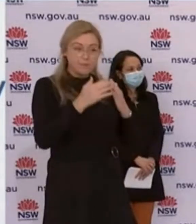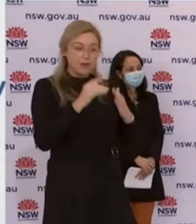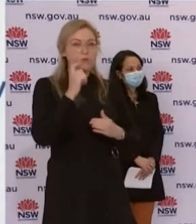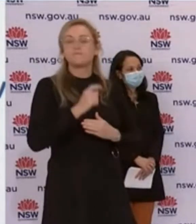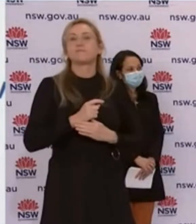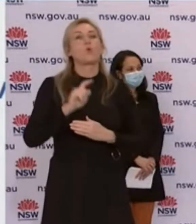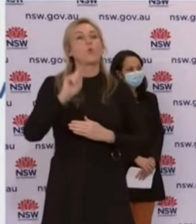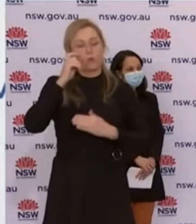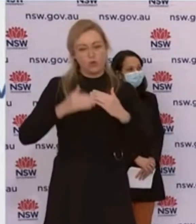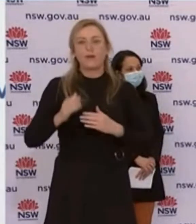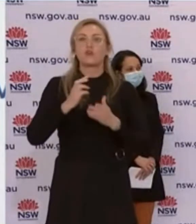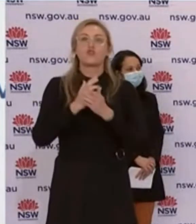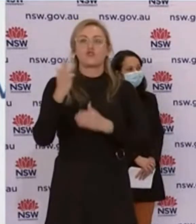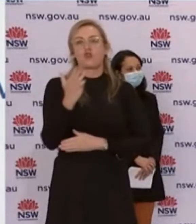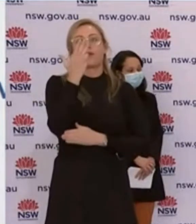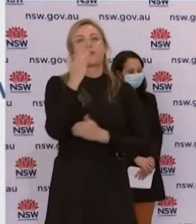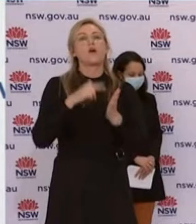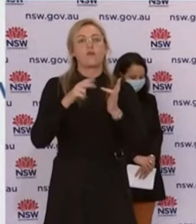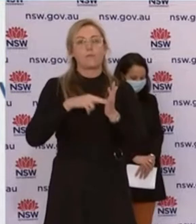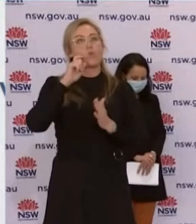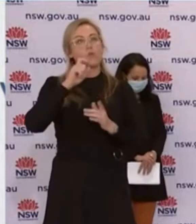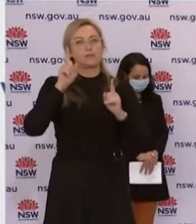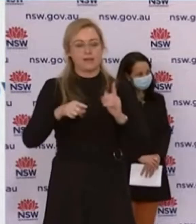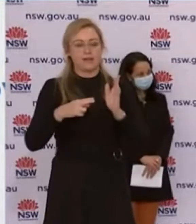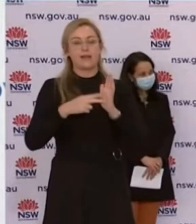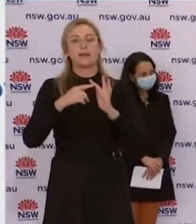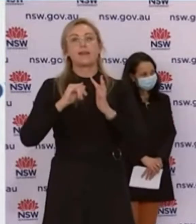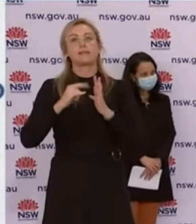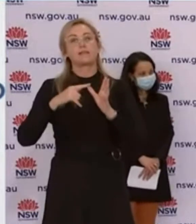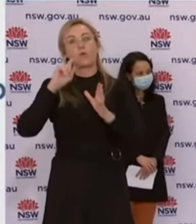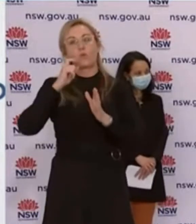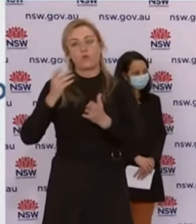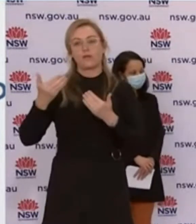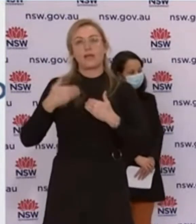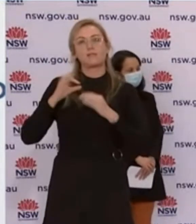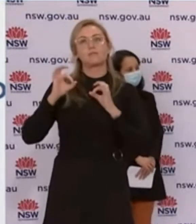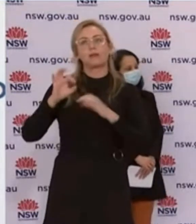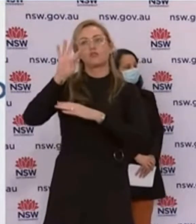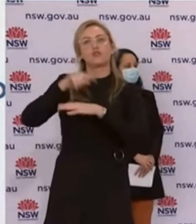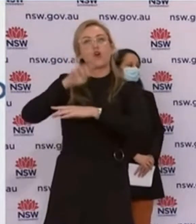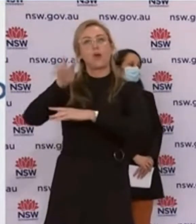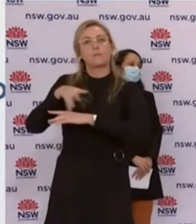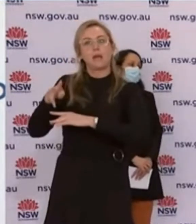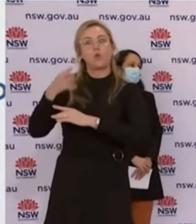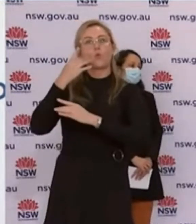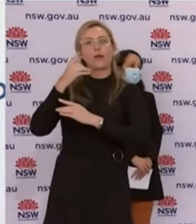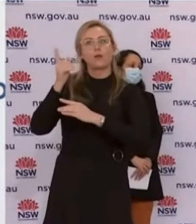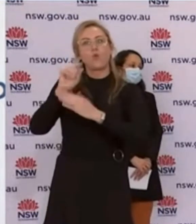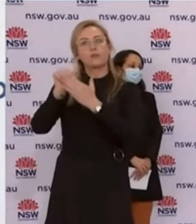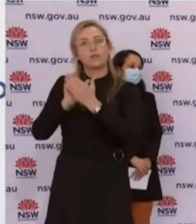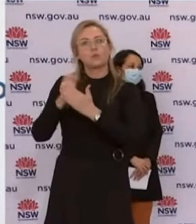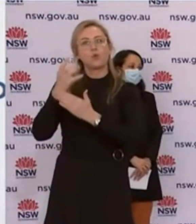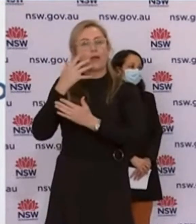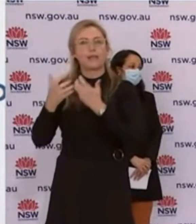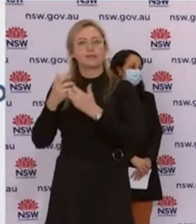be starting on the 9th of November, as I said, and NESA will be providing an updated exam timetable in September for students so they can